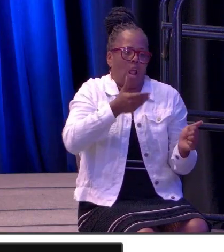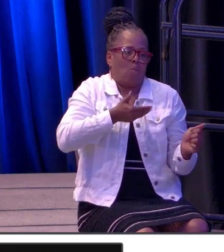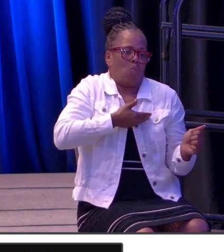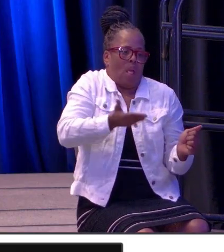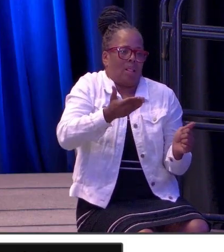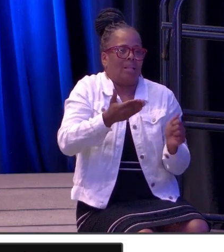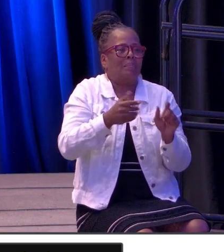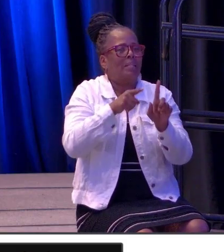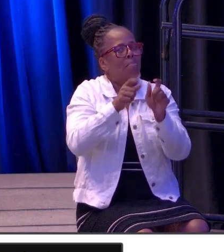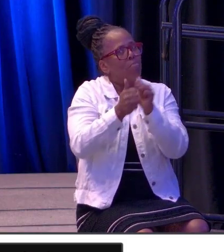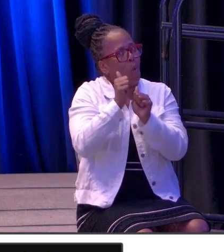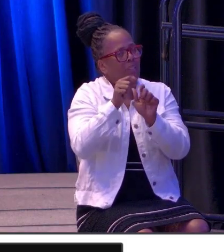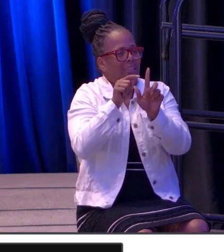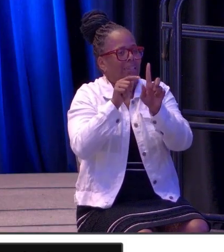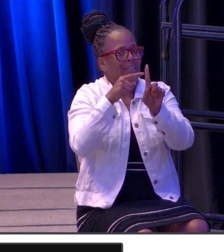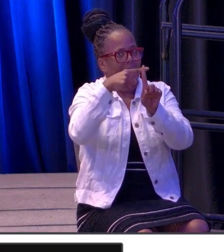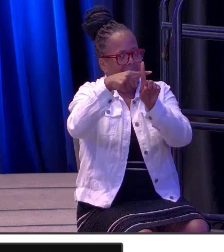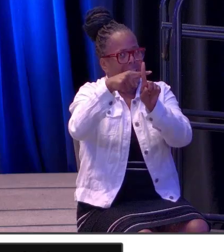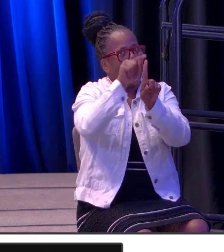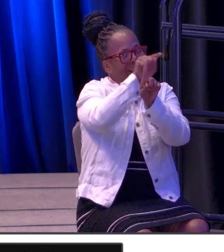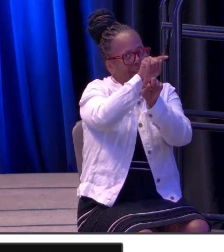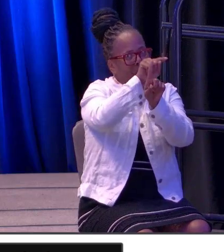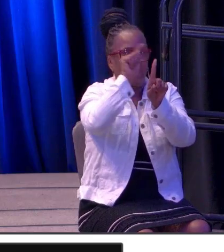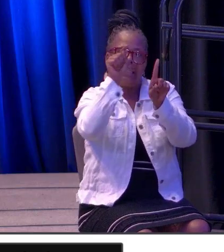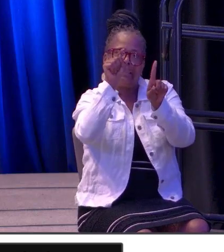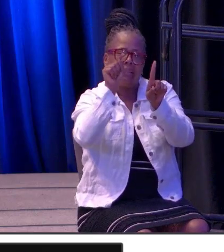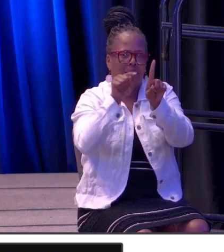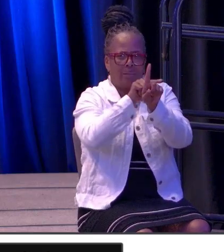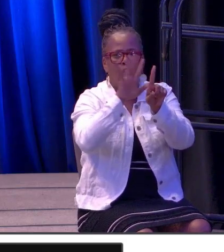at? So who wants to start?